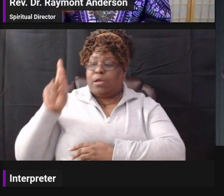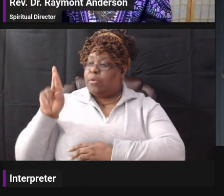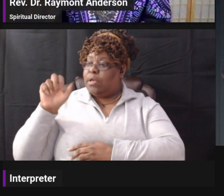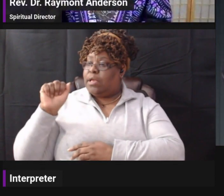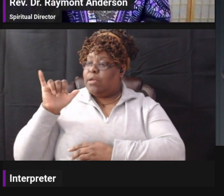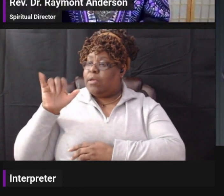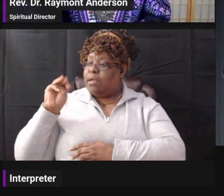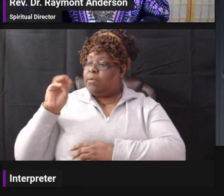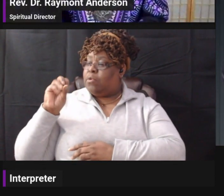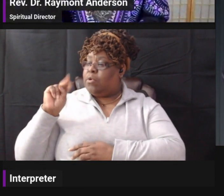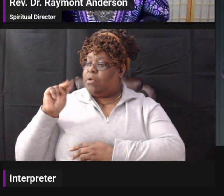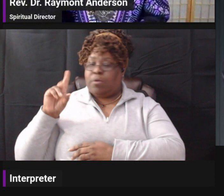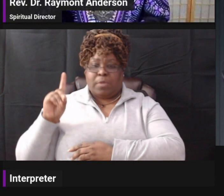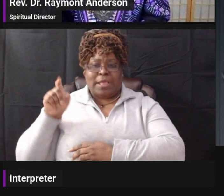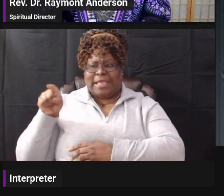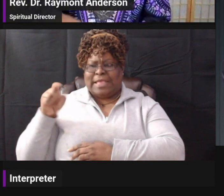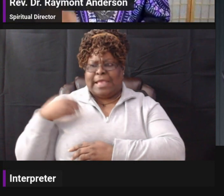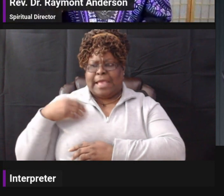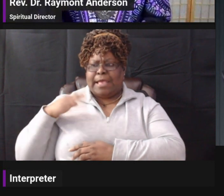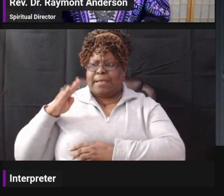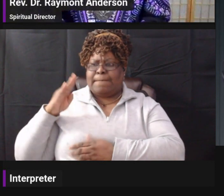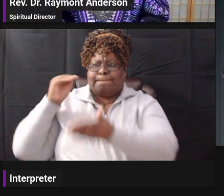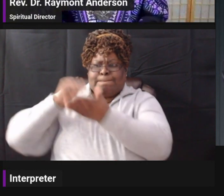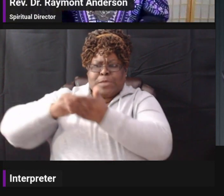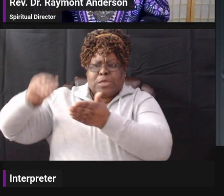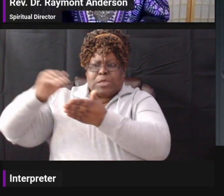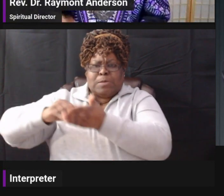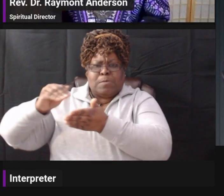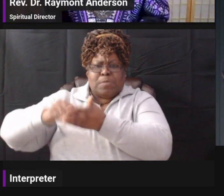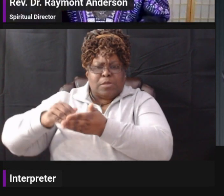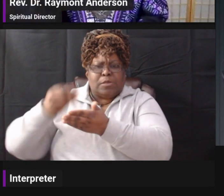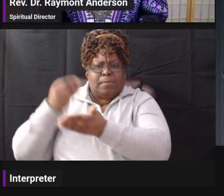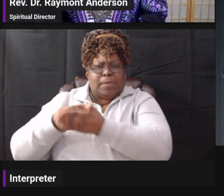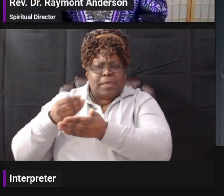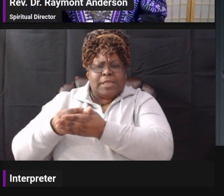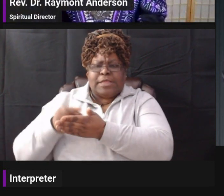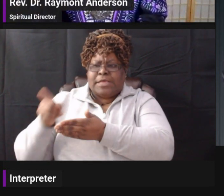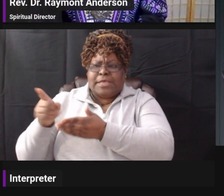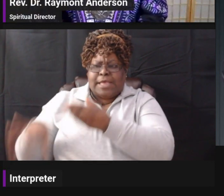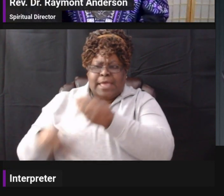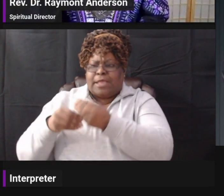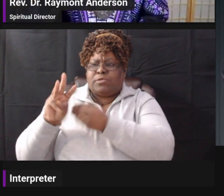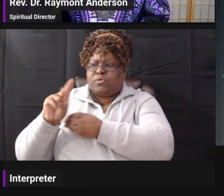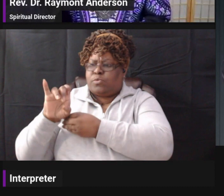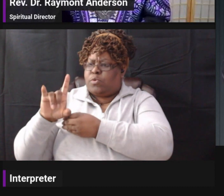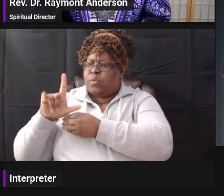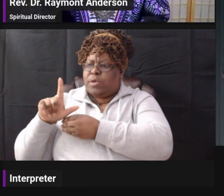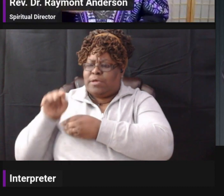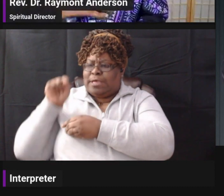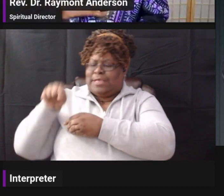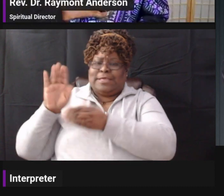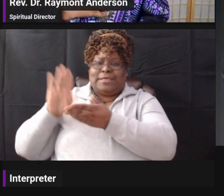that I had an Uncle Raymond who was a billionaire who put me in his will that when